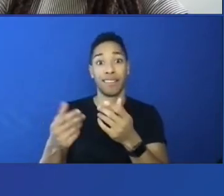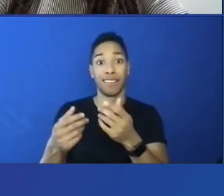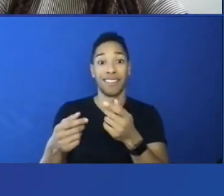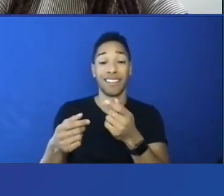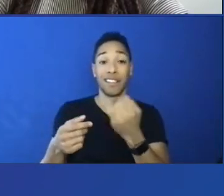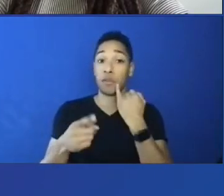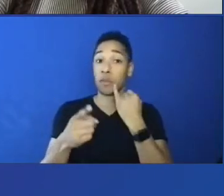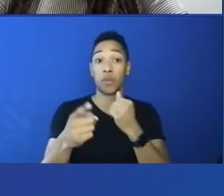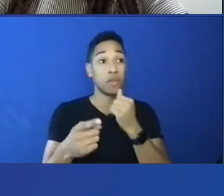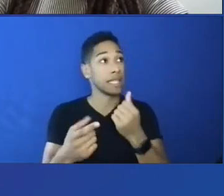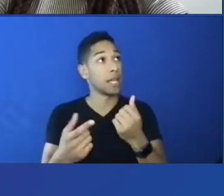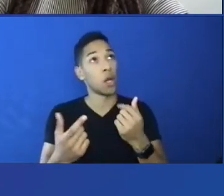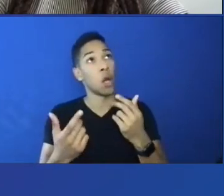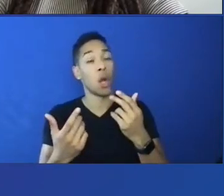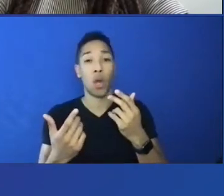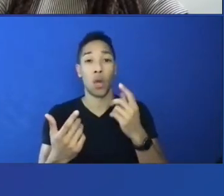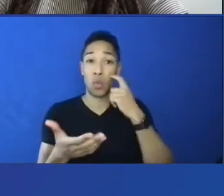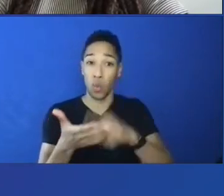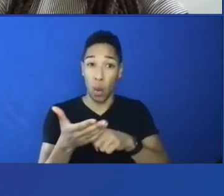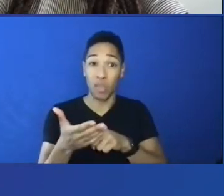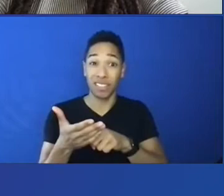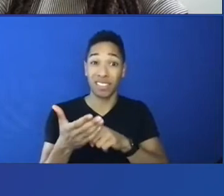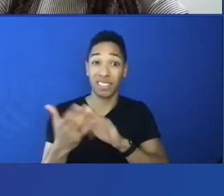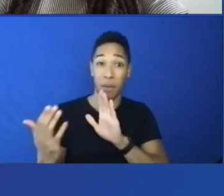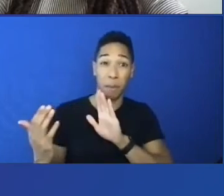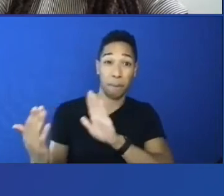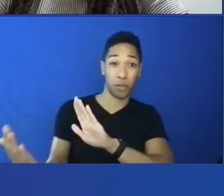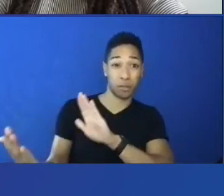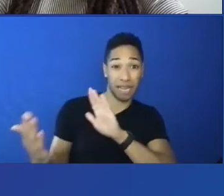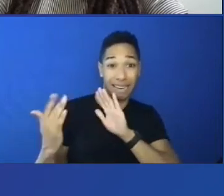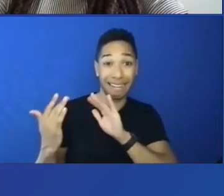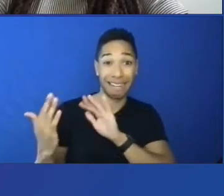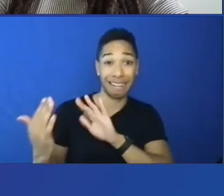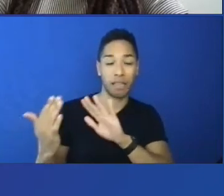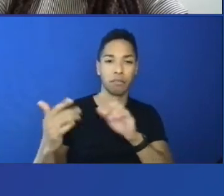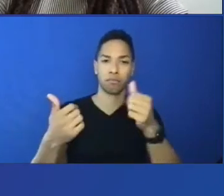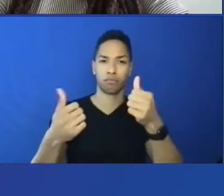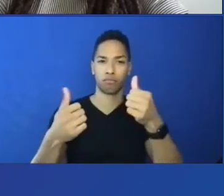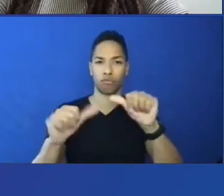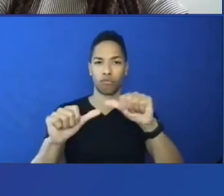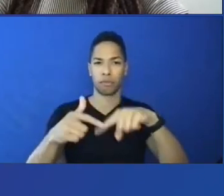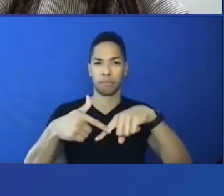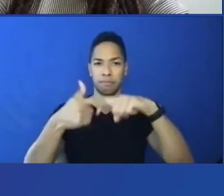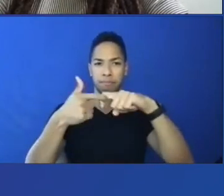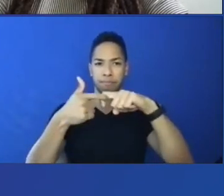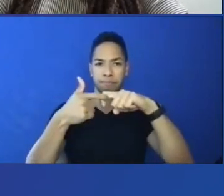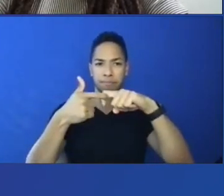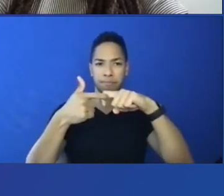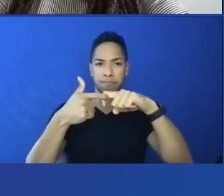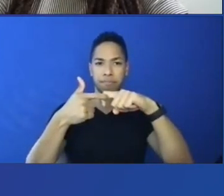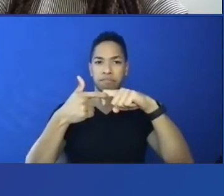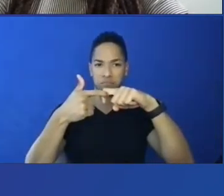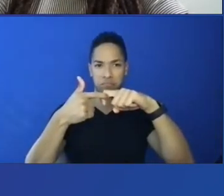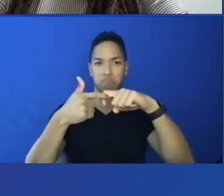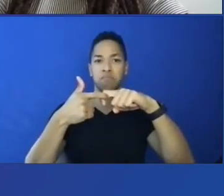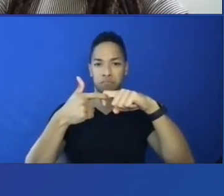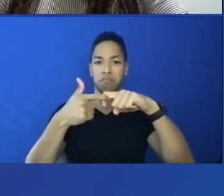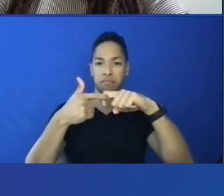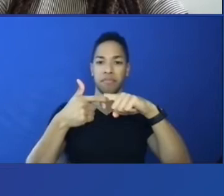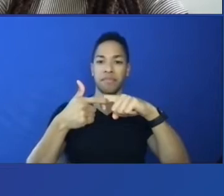it's coming back with some type of pushback, take a moment, pause on that, double click on that.